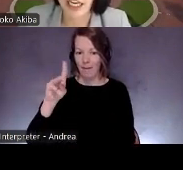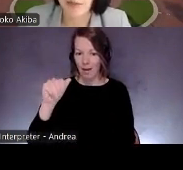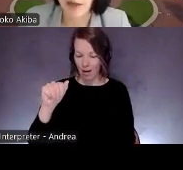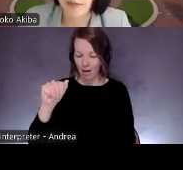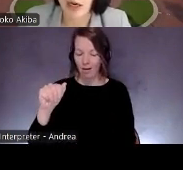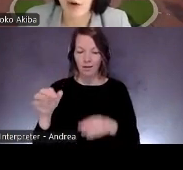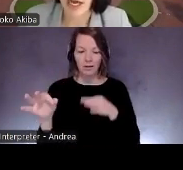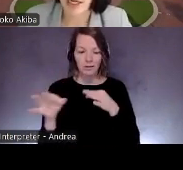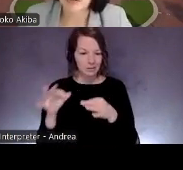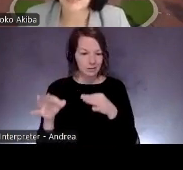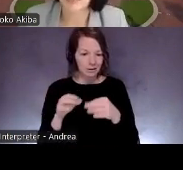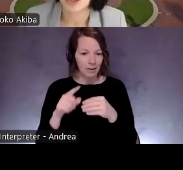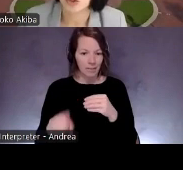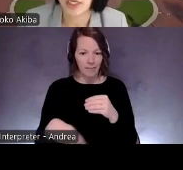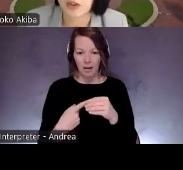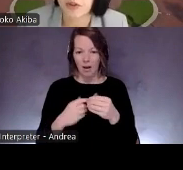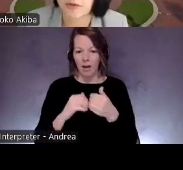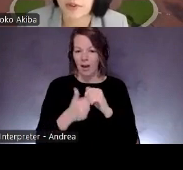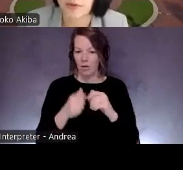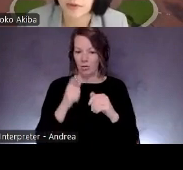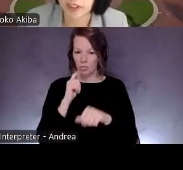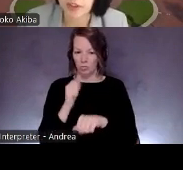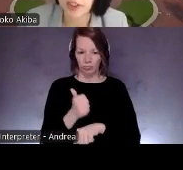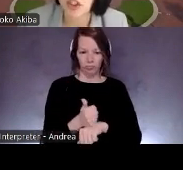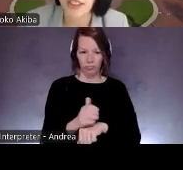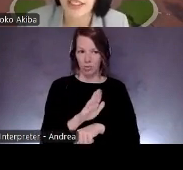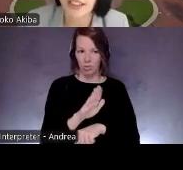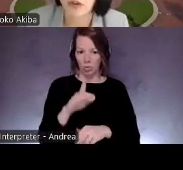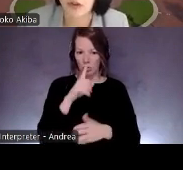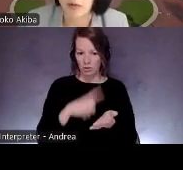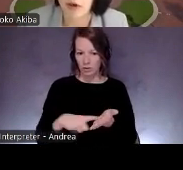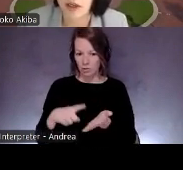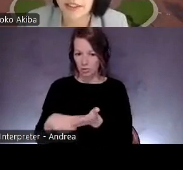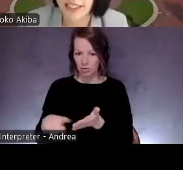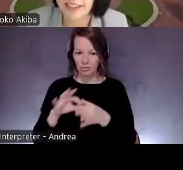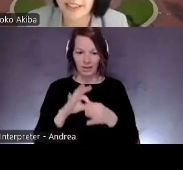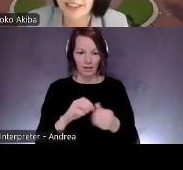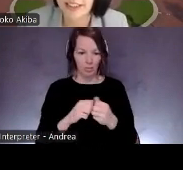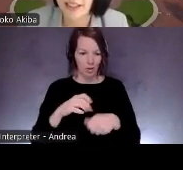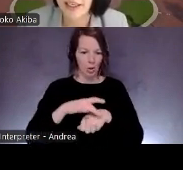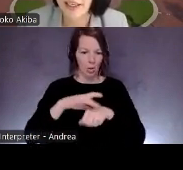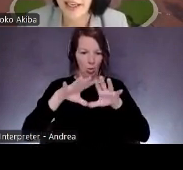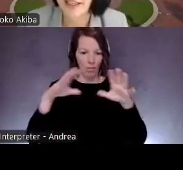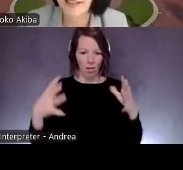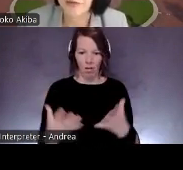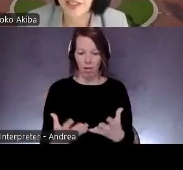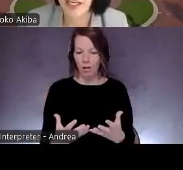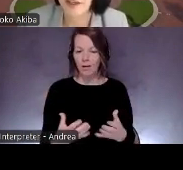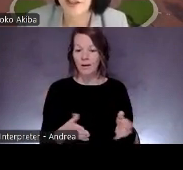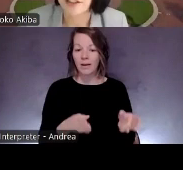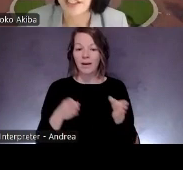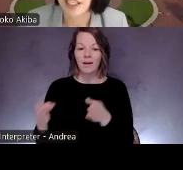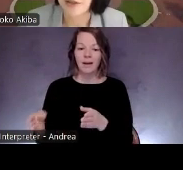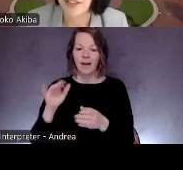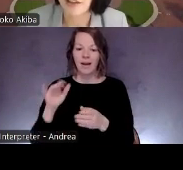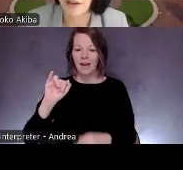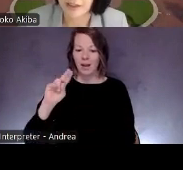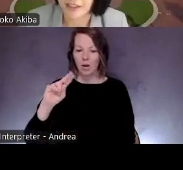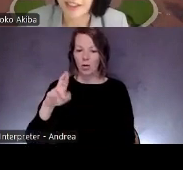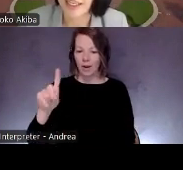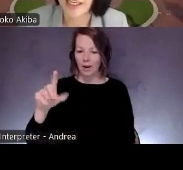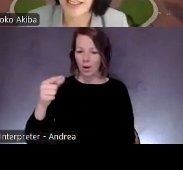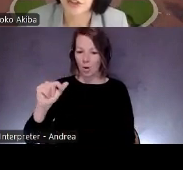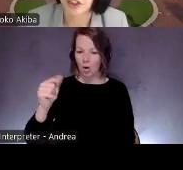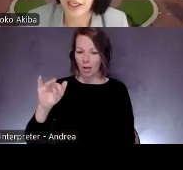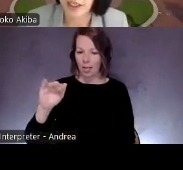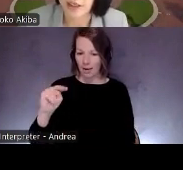us about how to situate your research in a global context. And we have Dr. Ingrid